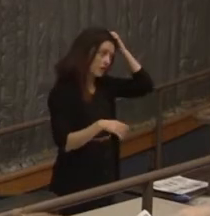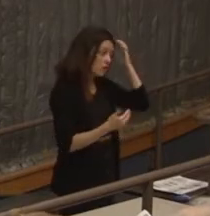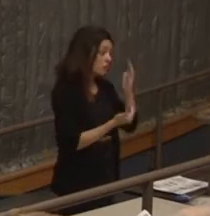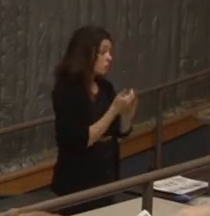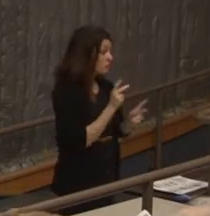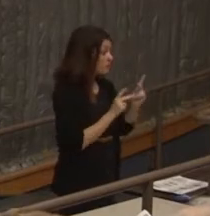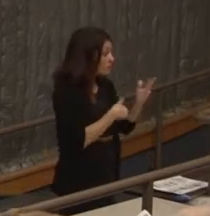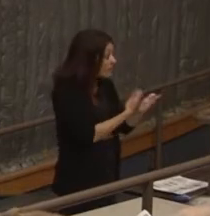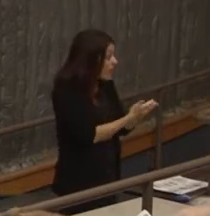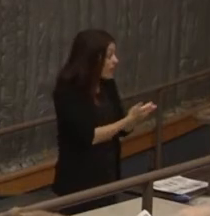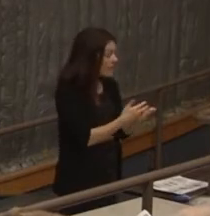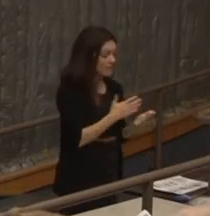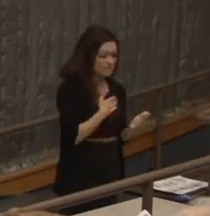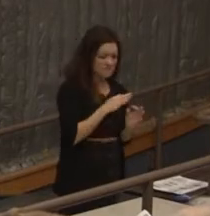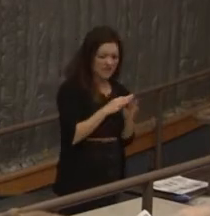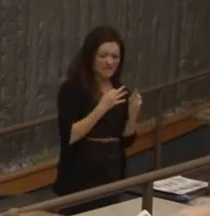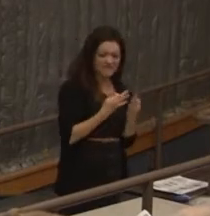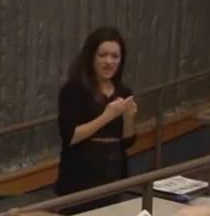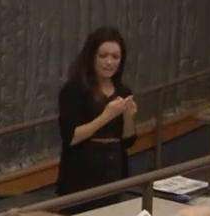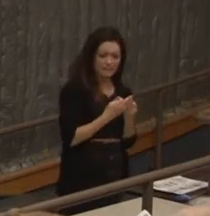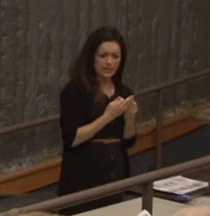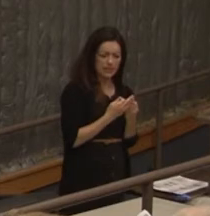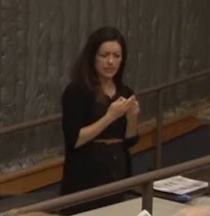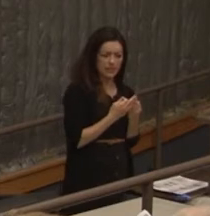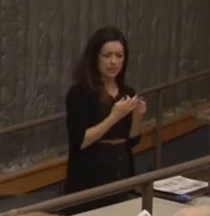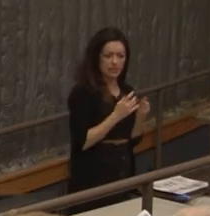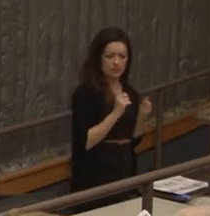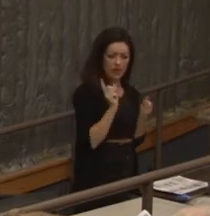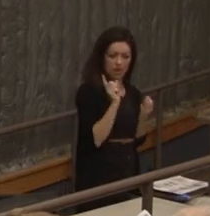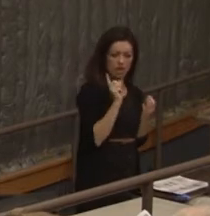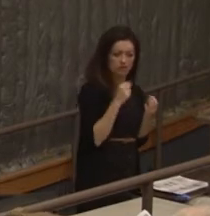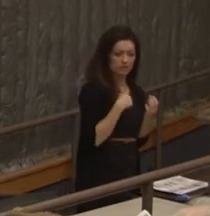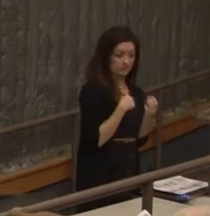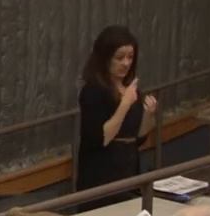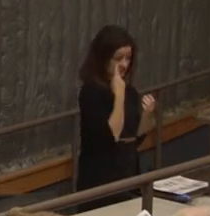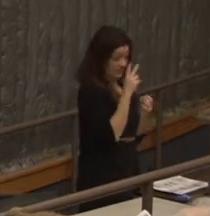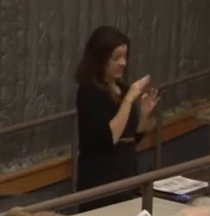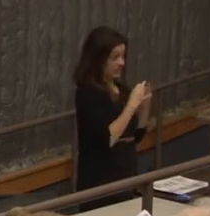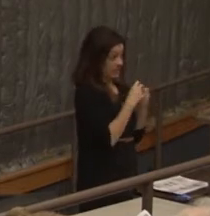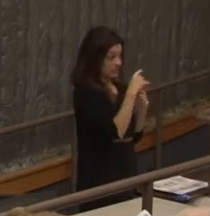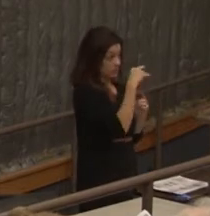The old prisoners would say, there's your family, they're going up in smoke.